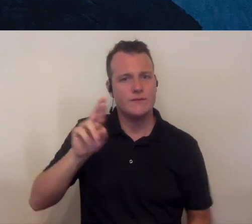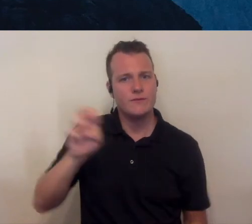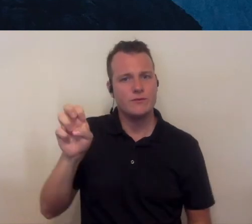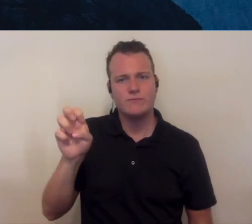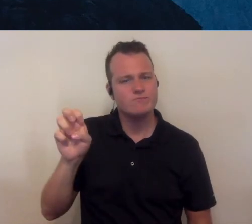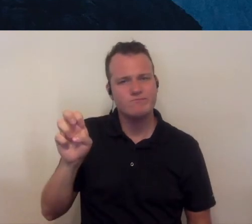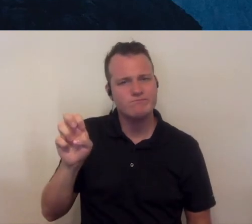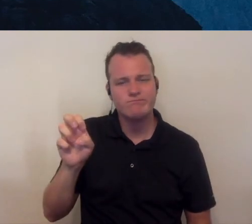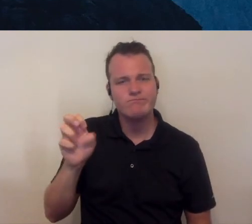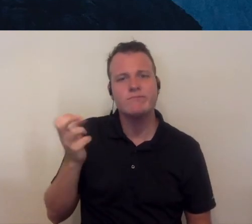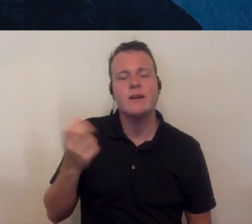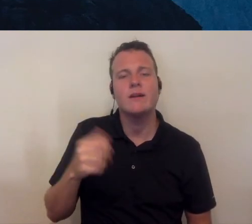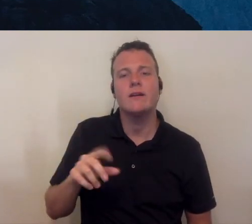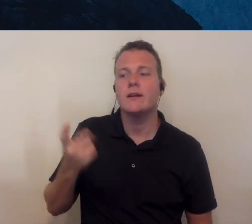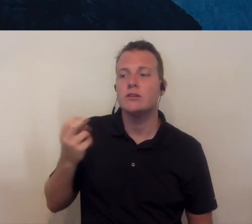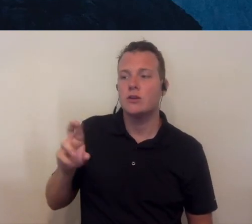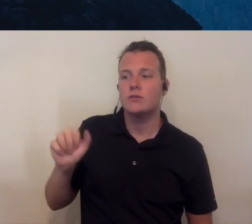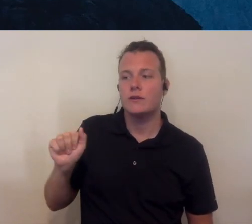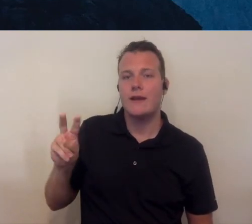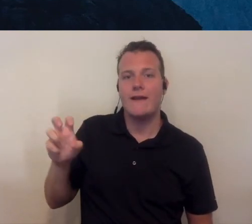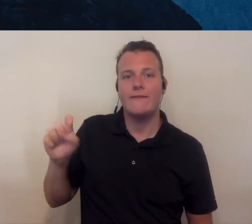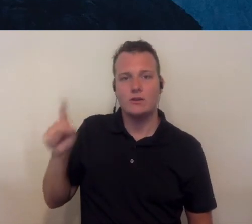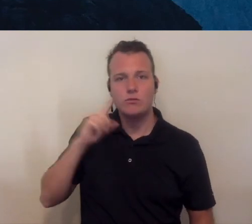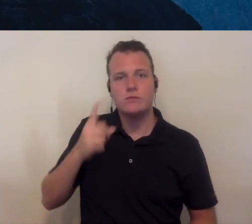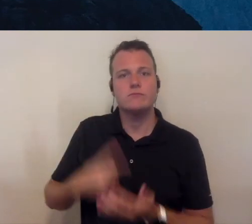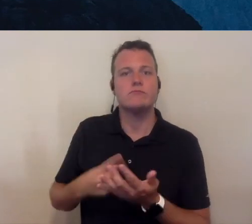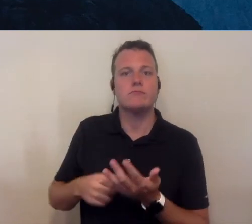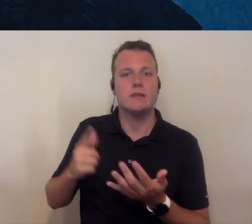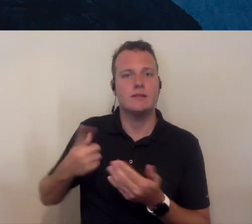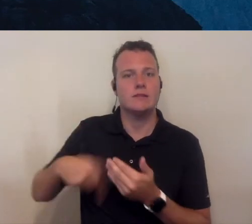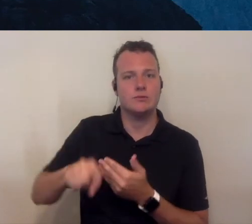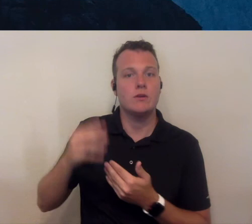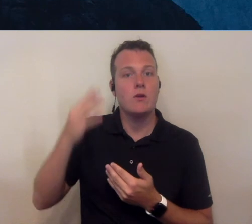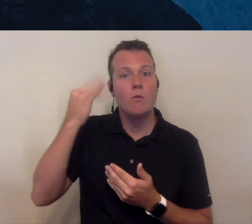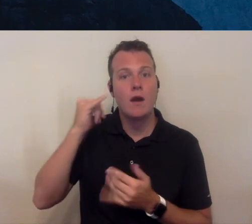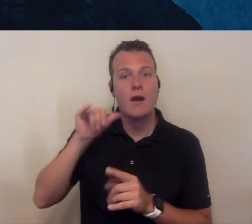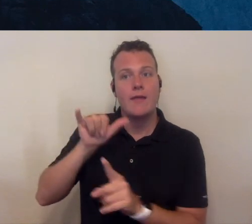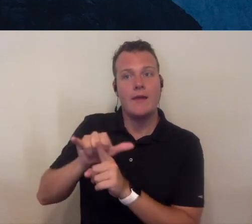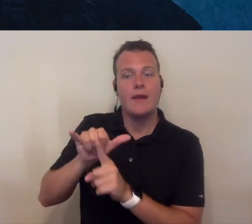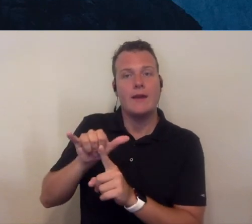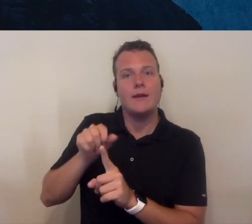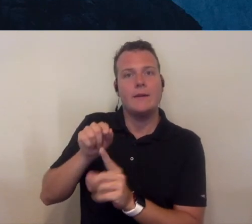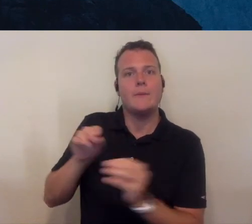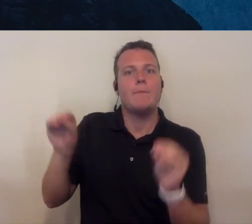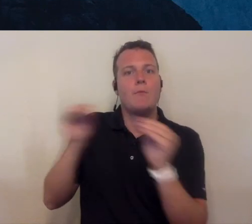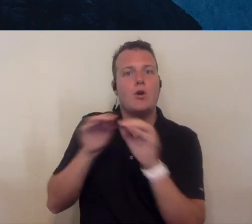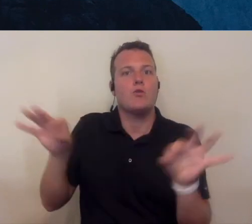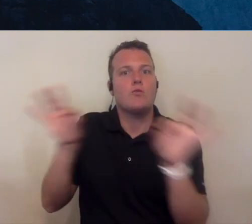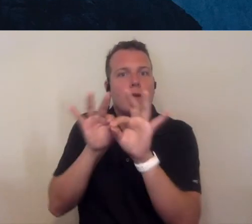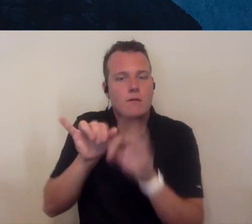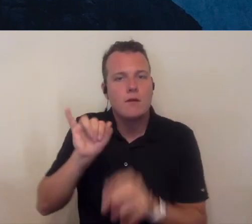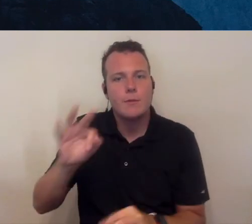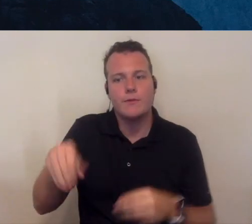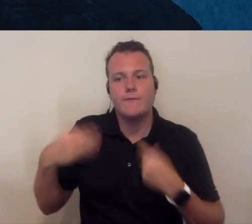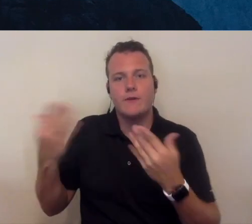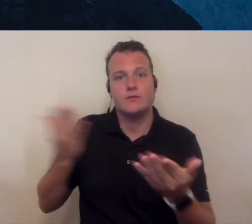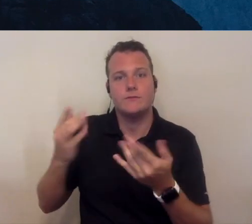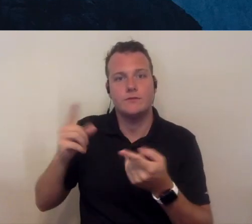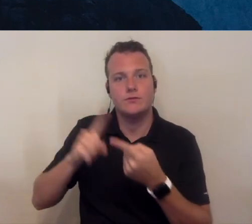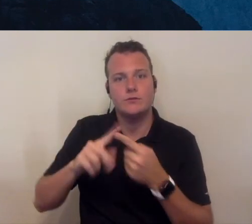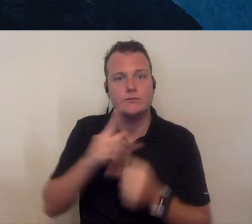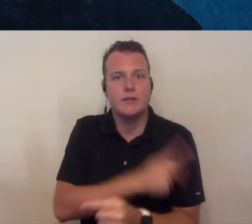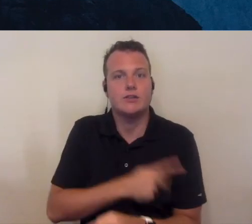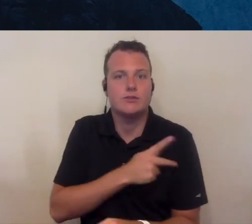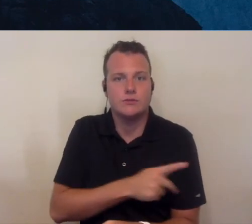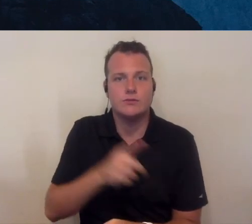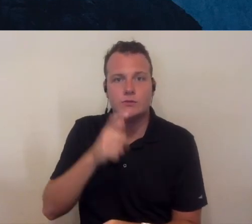your services for free. And Dr. Cavett will talk to you about that next week as to why that's even more critical if you're